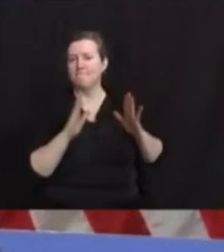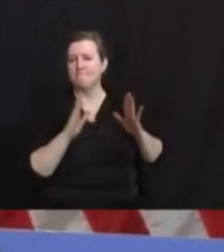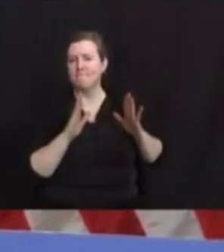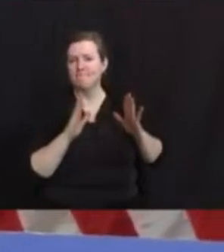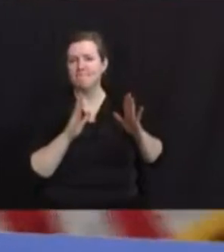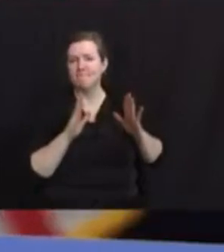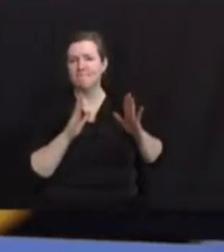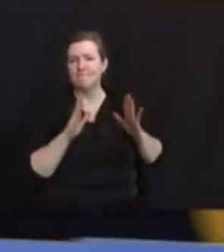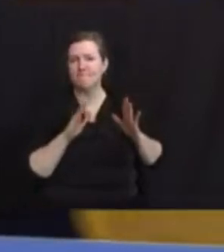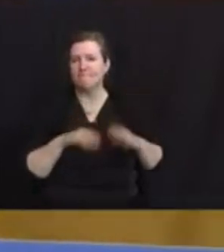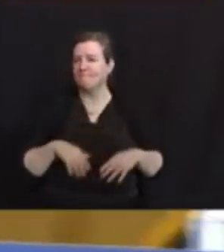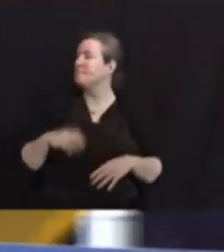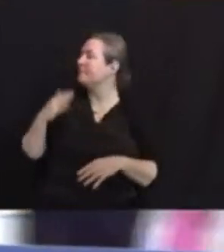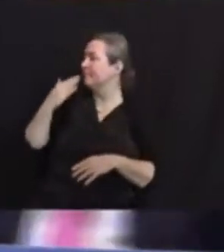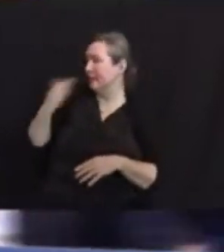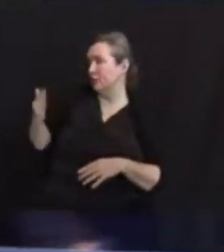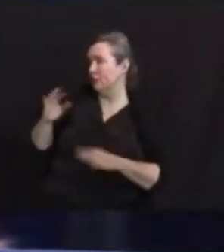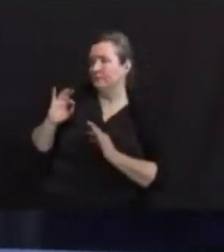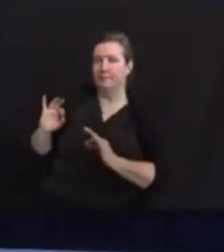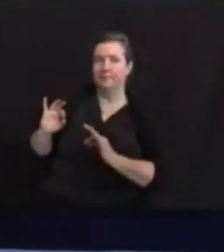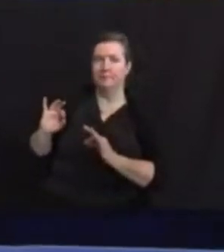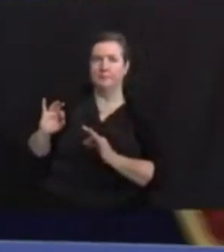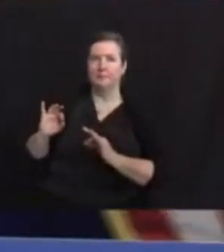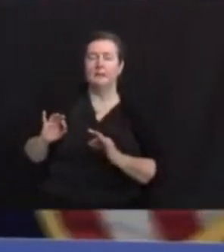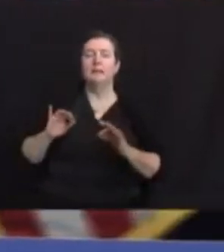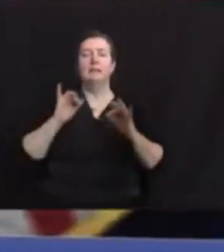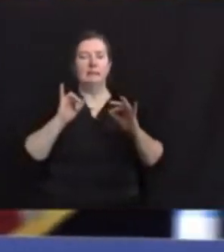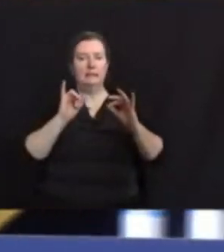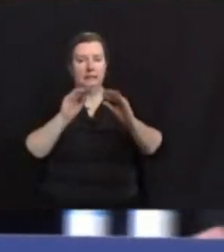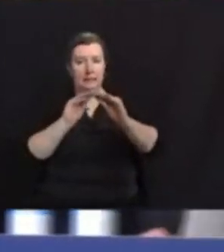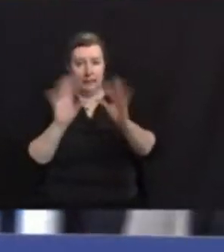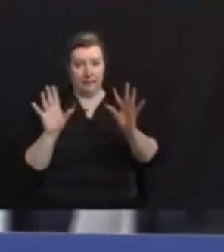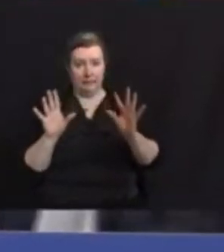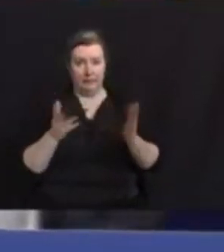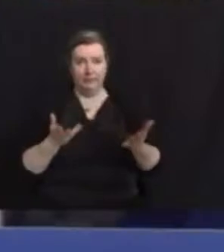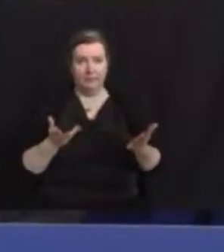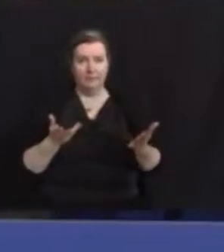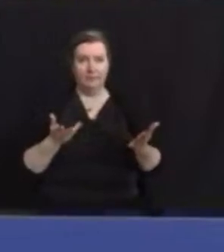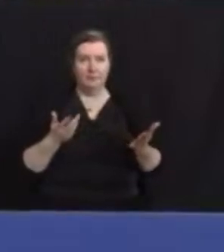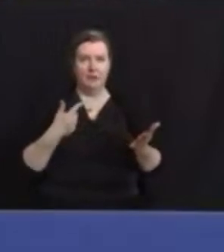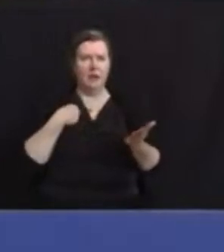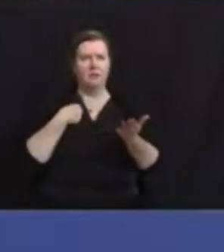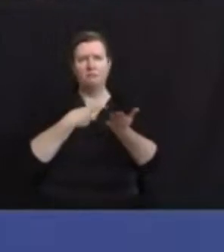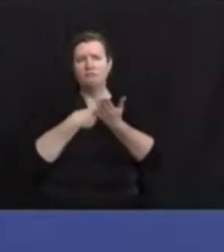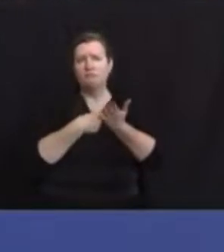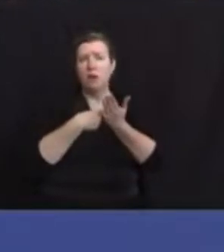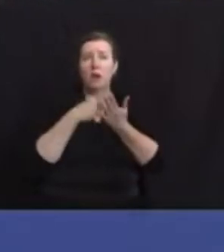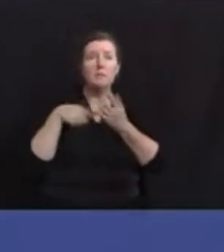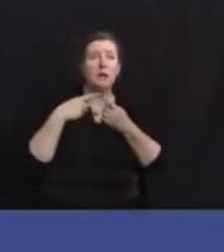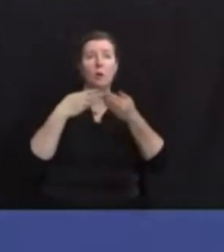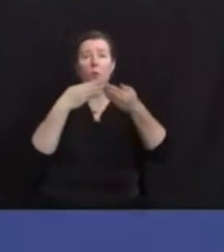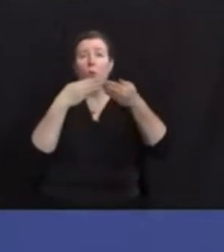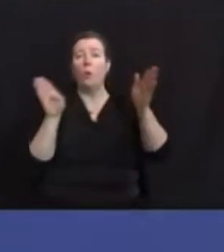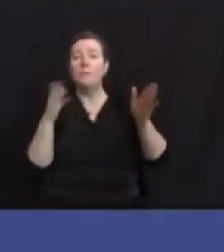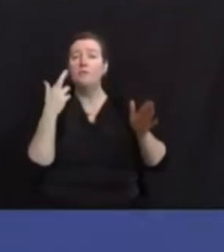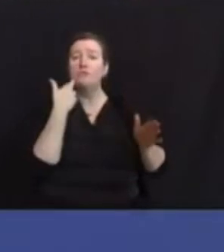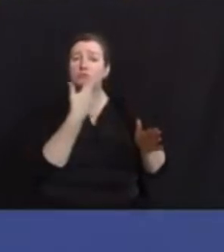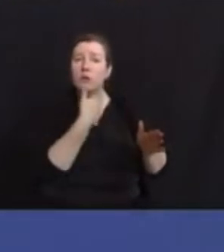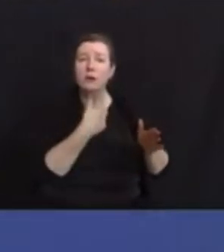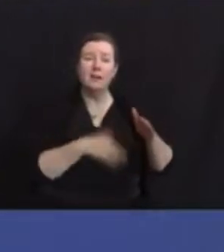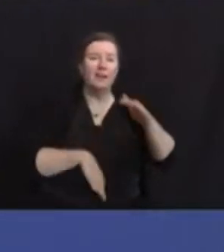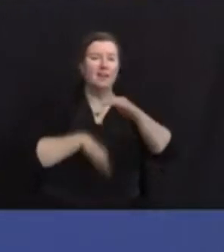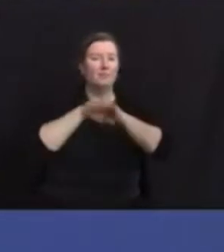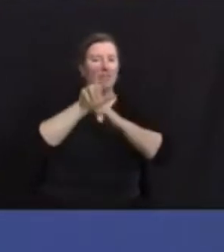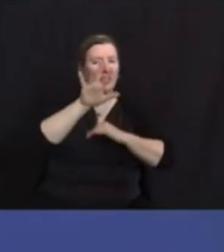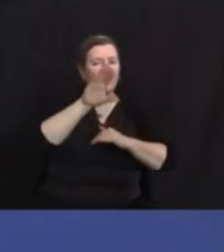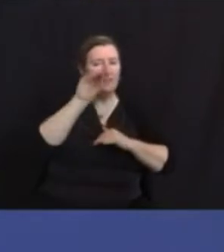Thank you for that. That's something, obviously, as I mentioned earlier, when I referred to the opening steps that we're taking, we're watching this obviously very